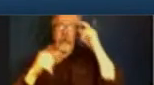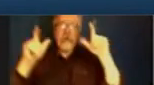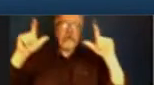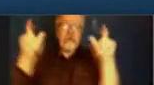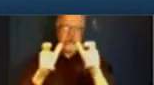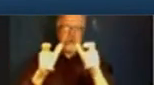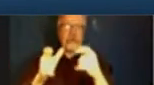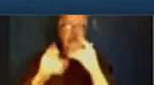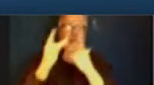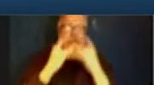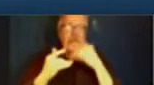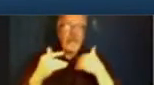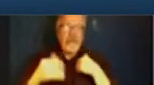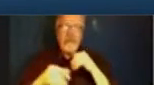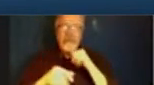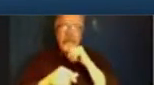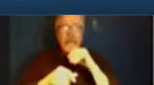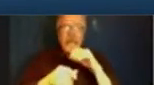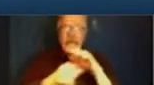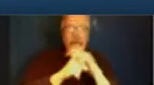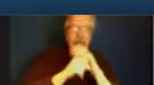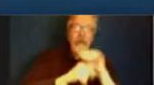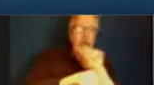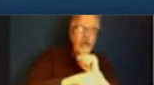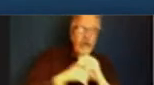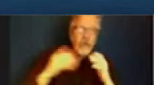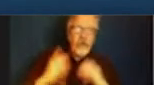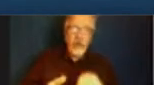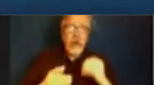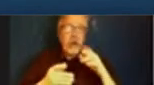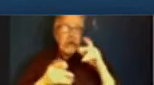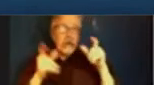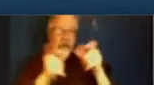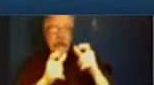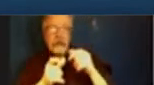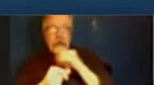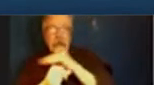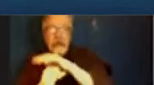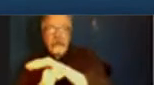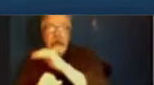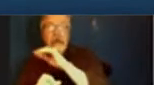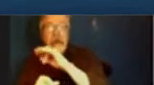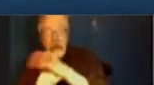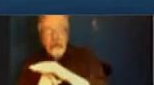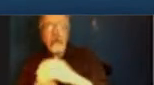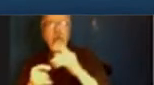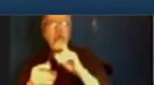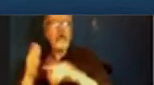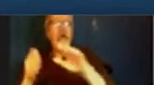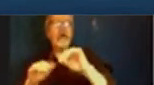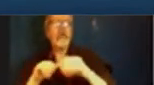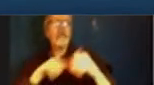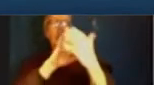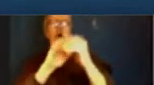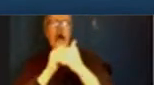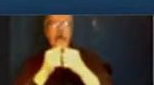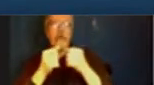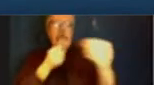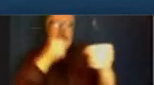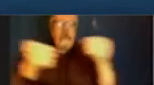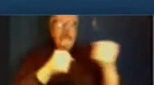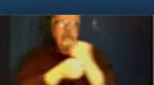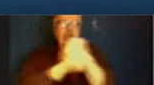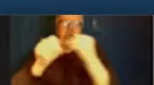the responses your administration is putting together? And then secondly, on the hospitals, is